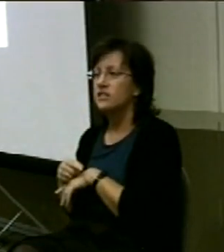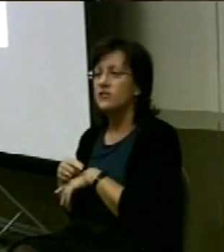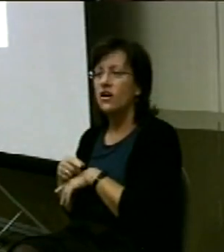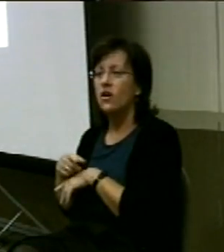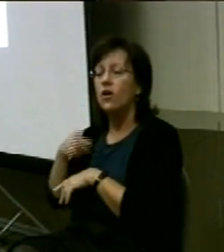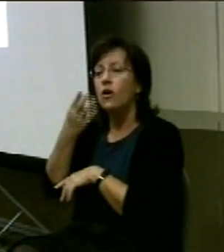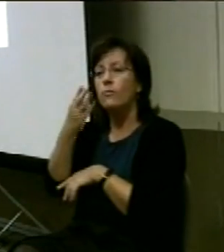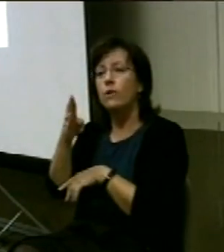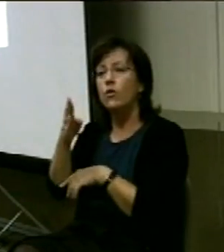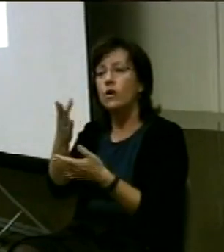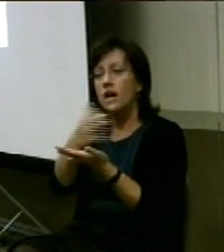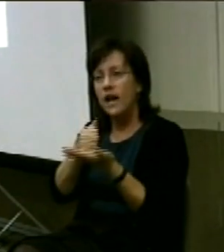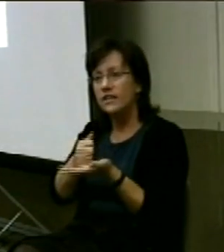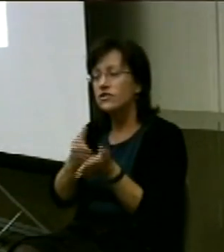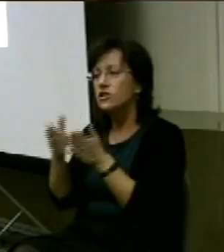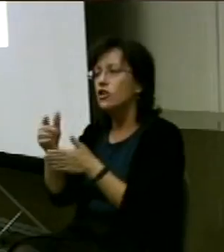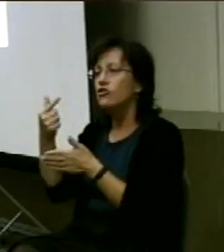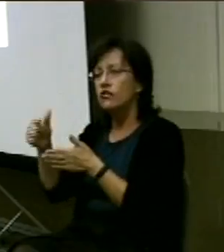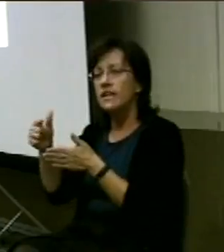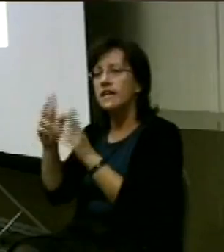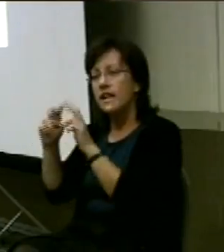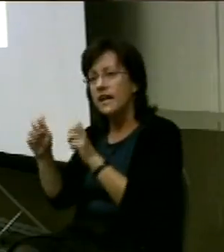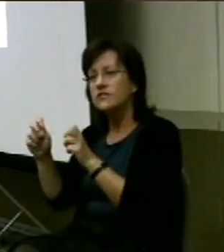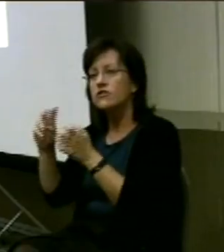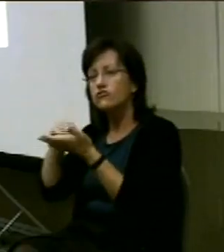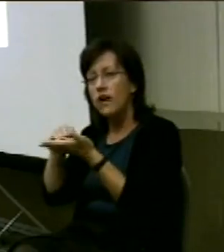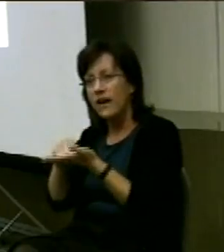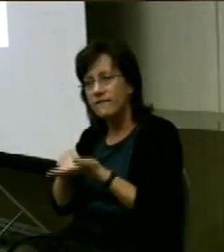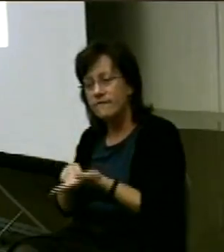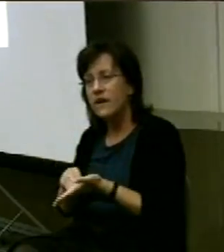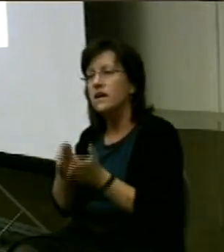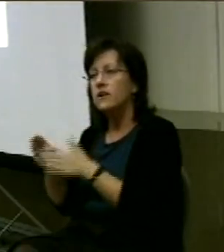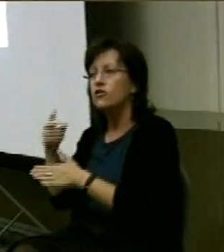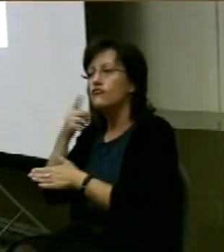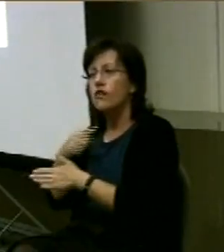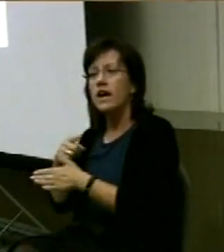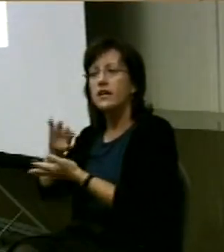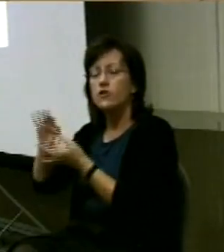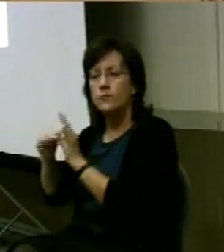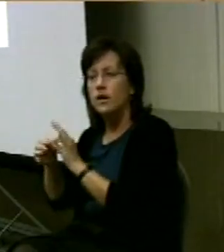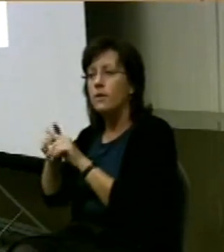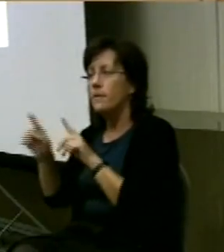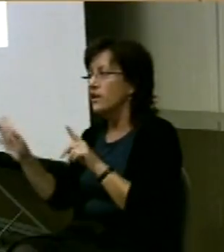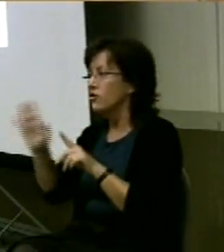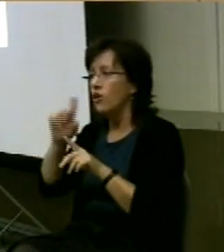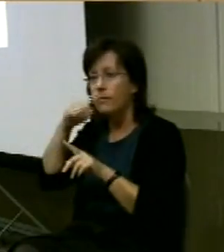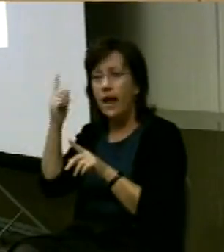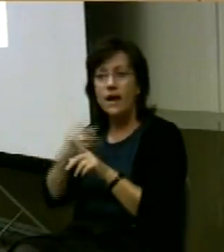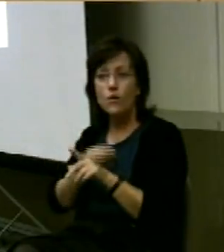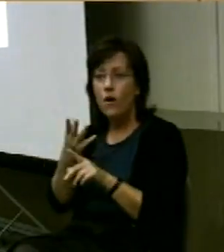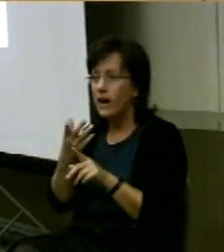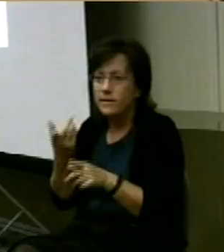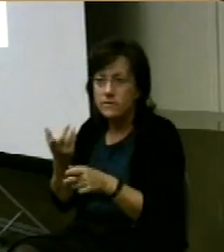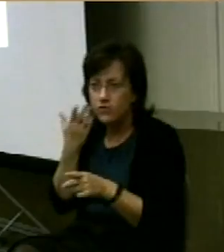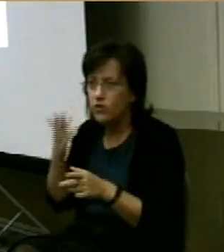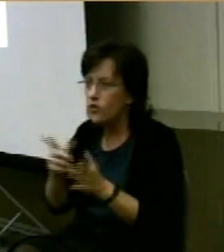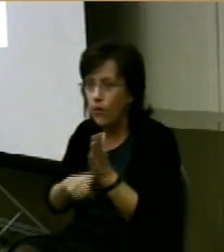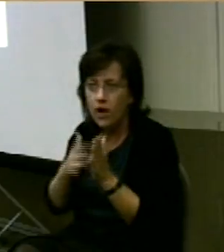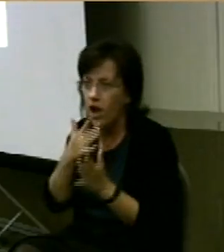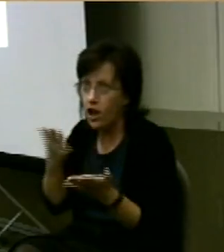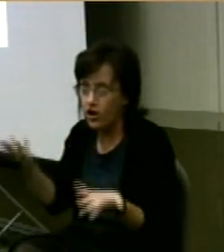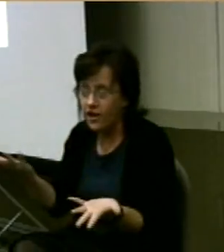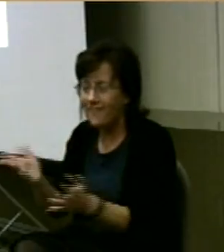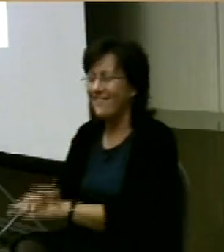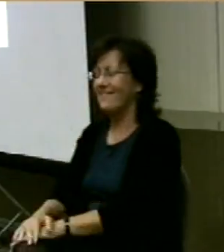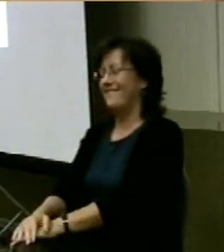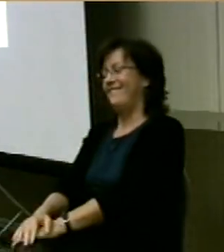The green will be analysis and graphing, and all of the red will be interpretation. But of course, on your black and white slides, that's not something you're going to have access to, thus